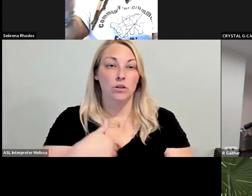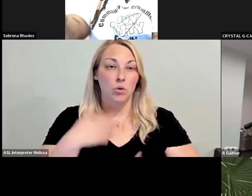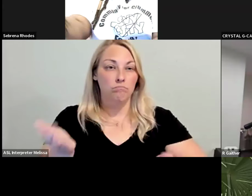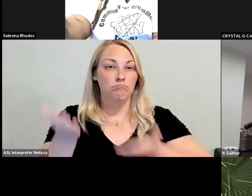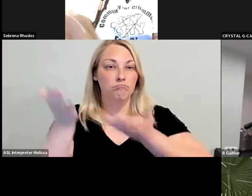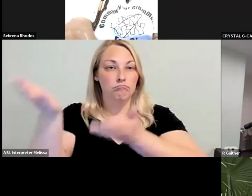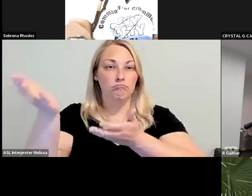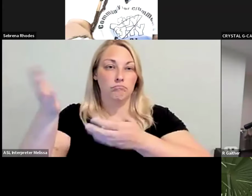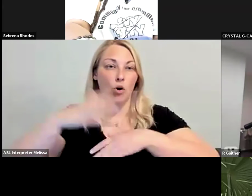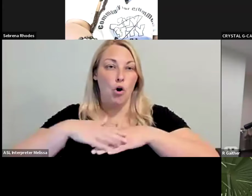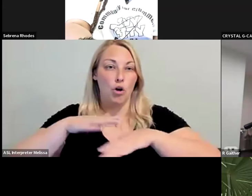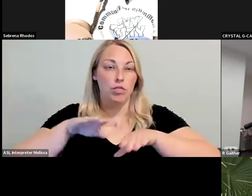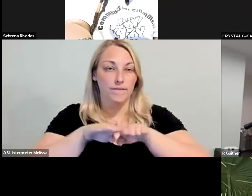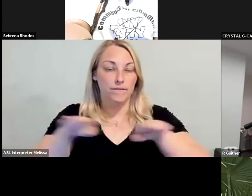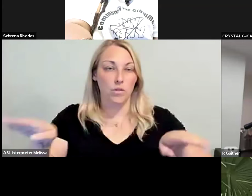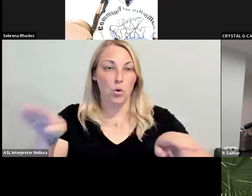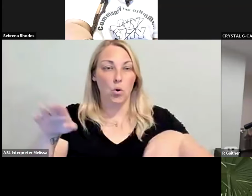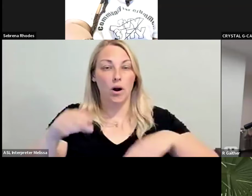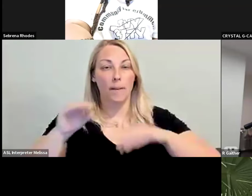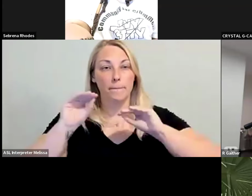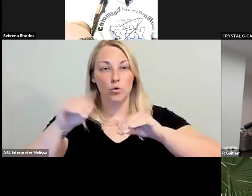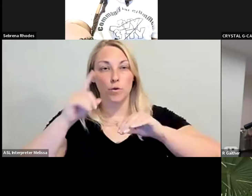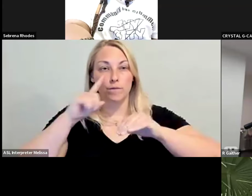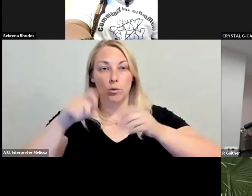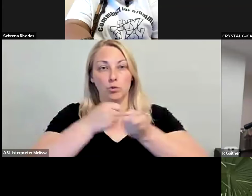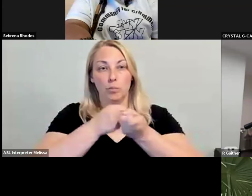variance requests. Can I get a second for this motion?